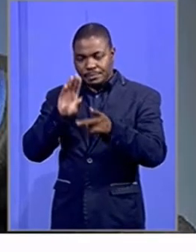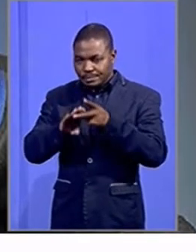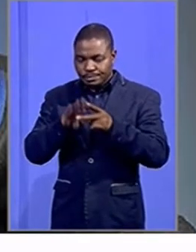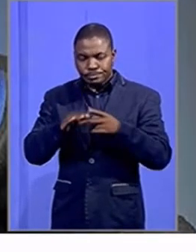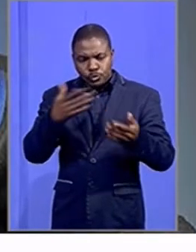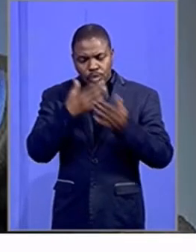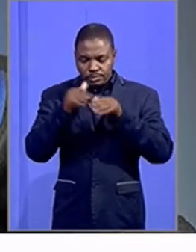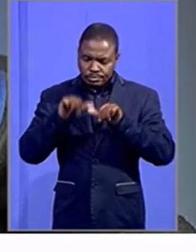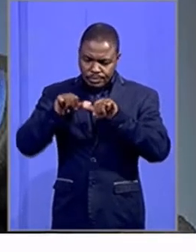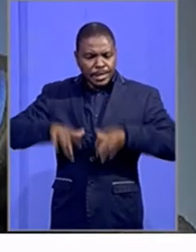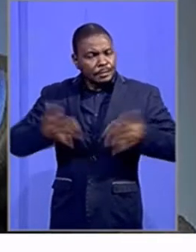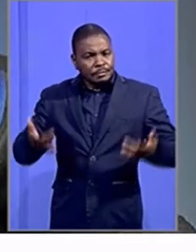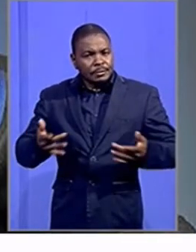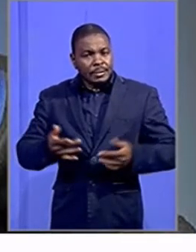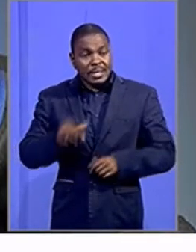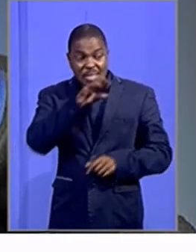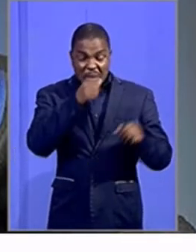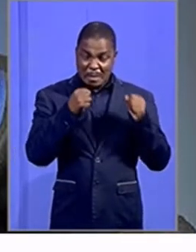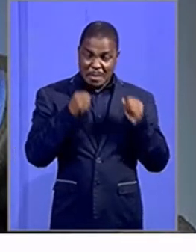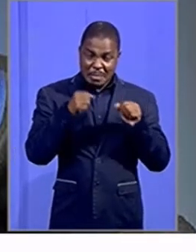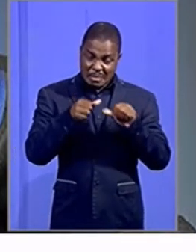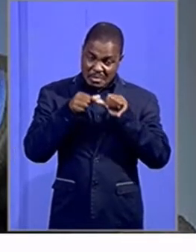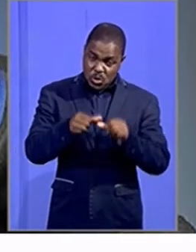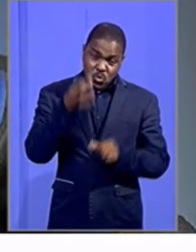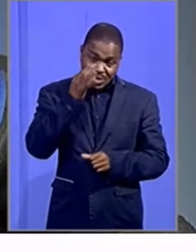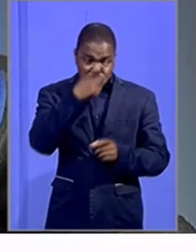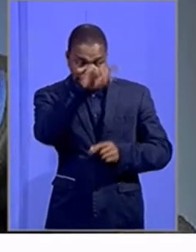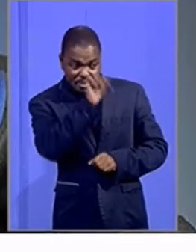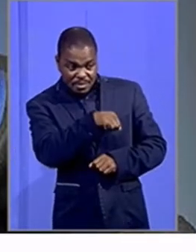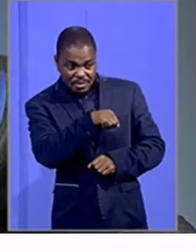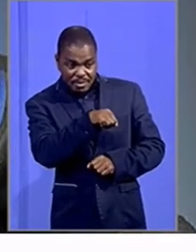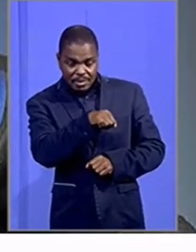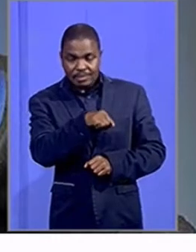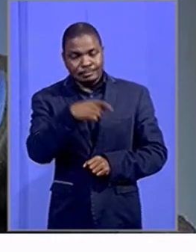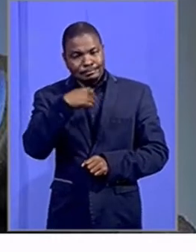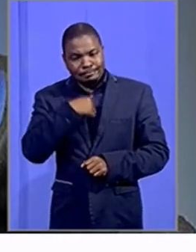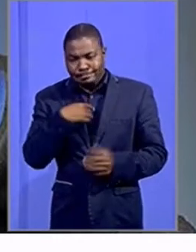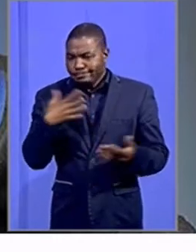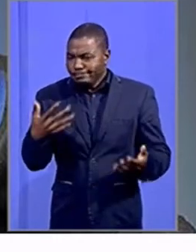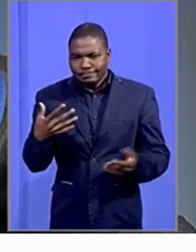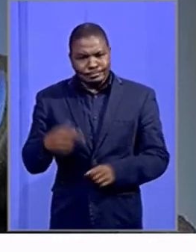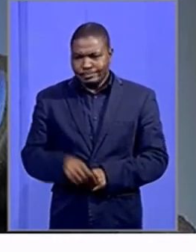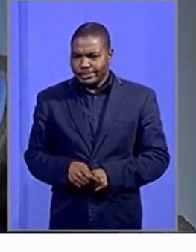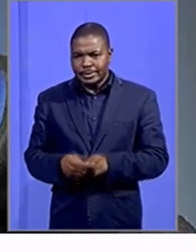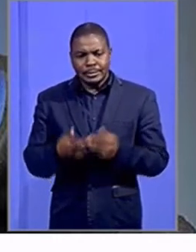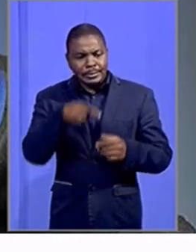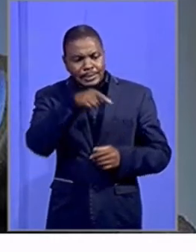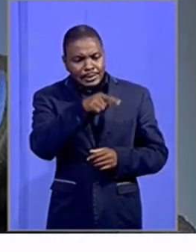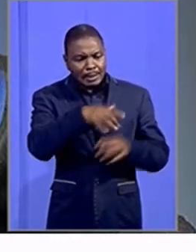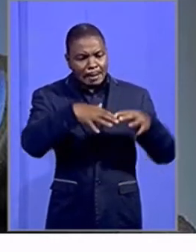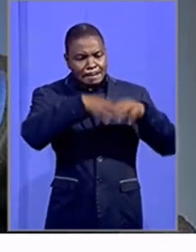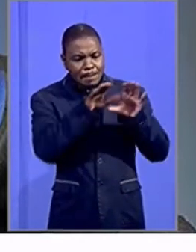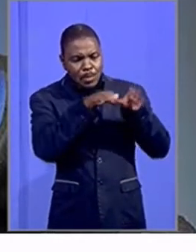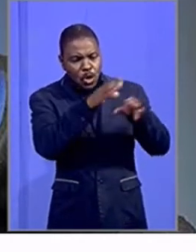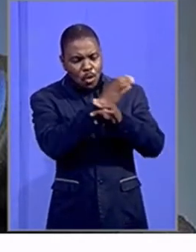we march on in life. But he's insisting that he's correct. There is nothing to suggest that I had any contact with the founders of